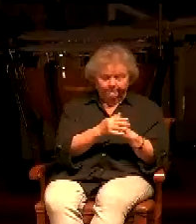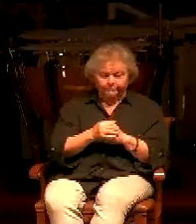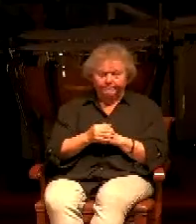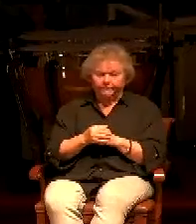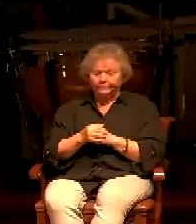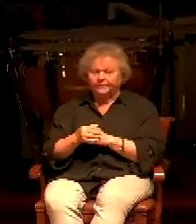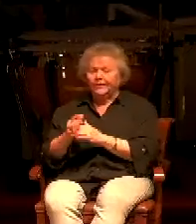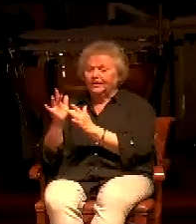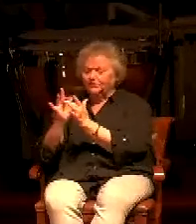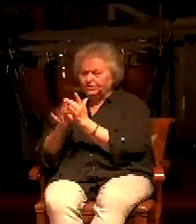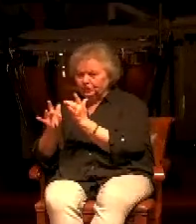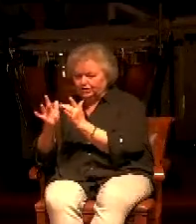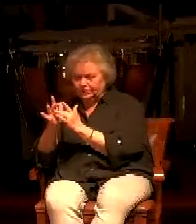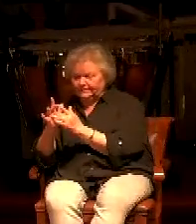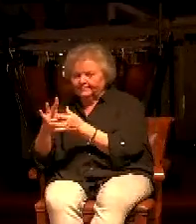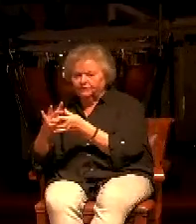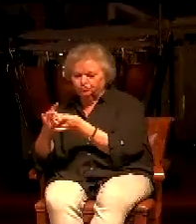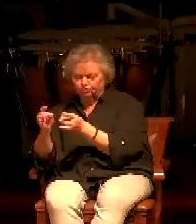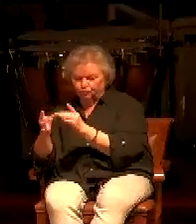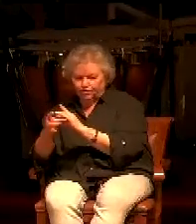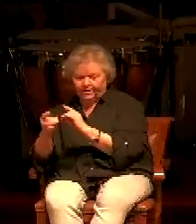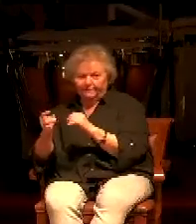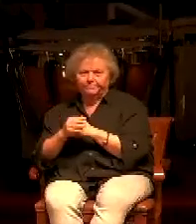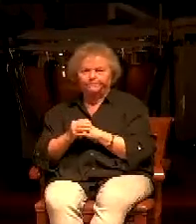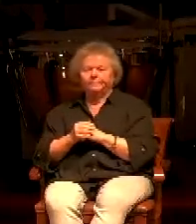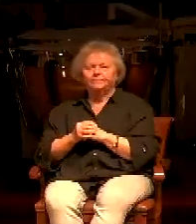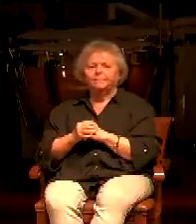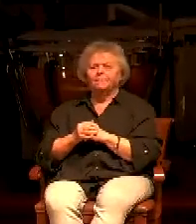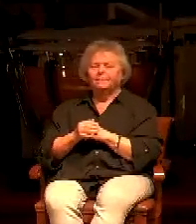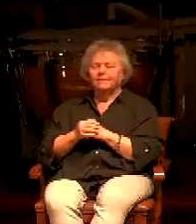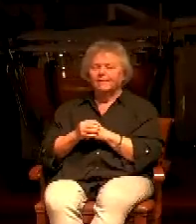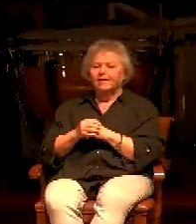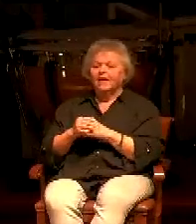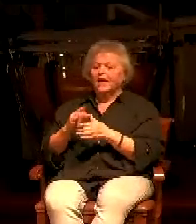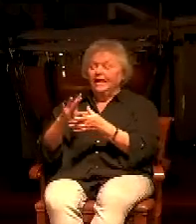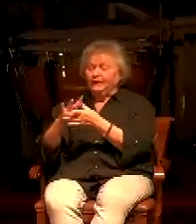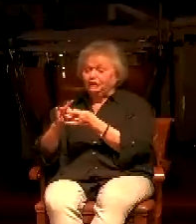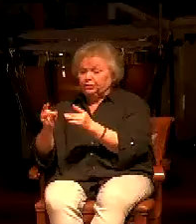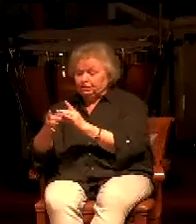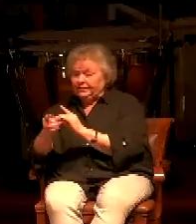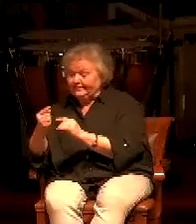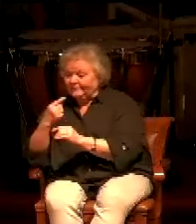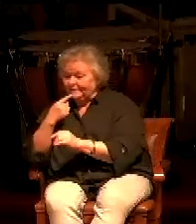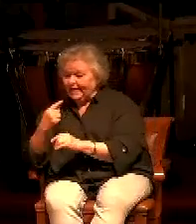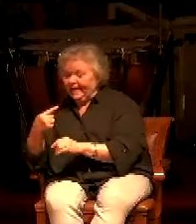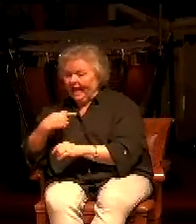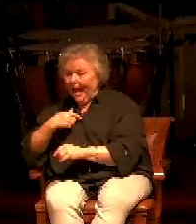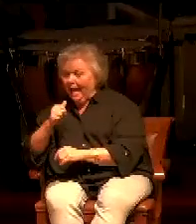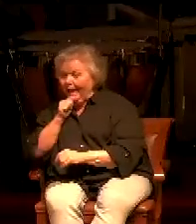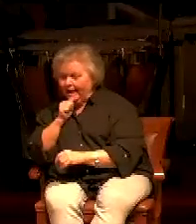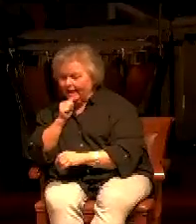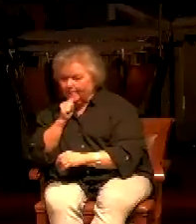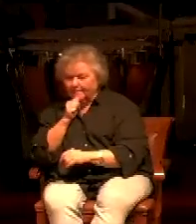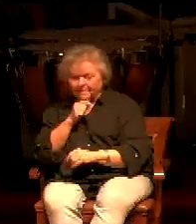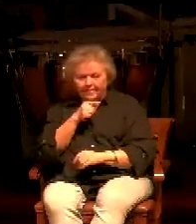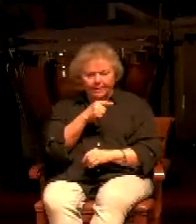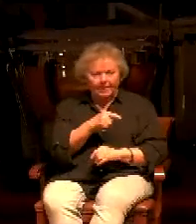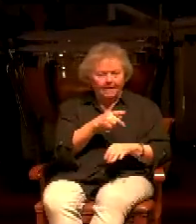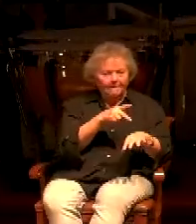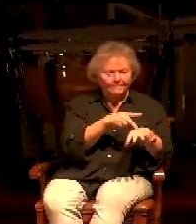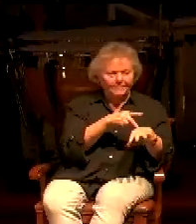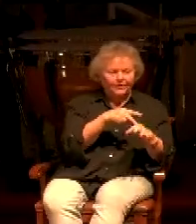of this moment, Jesus is standing and saying, I am. And Peter is wilting and saying, I am